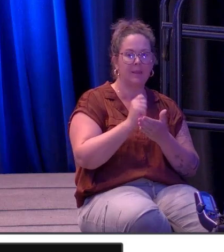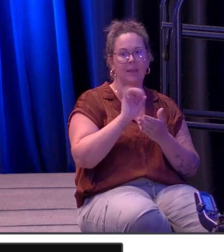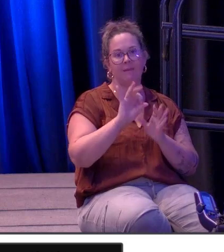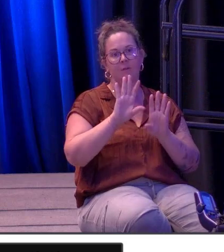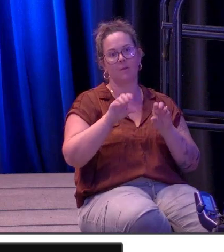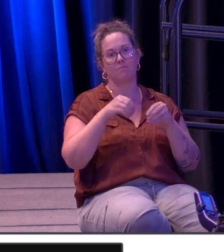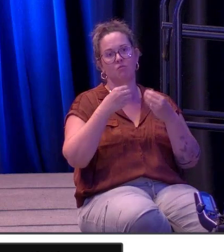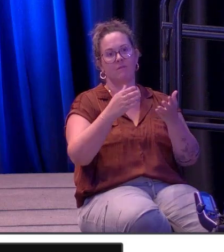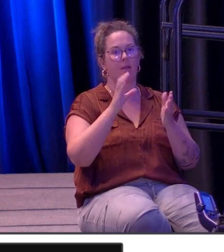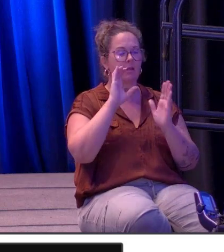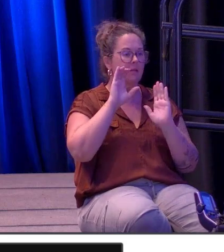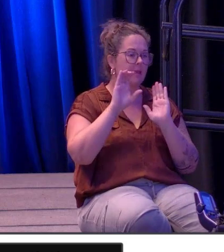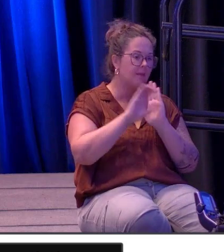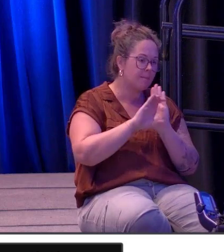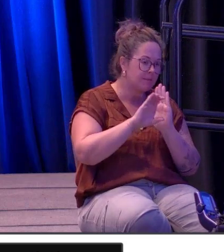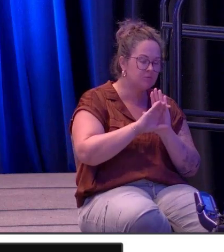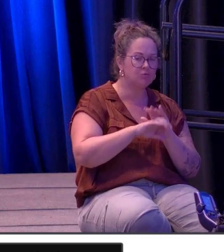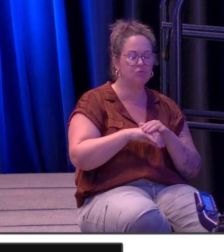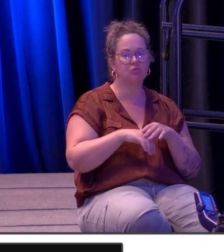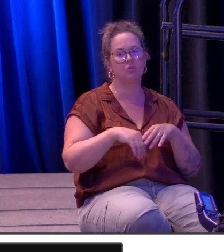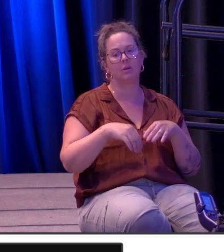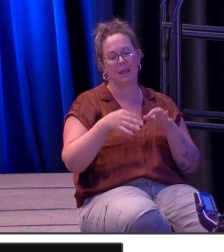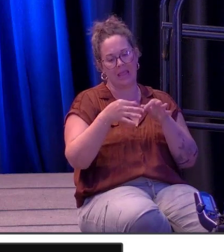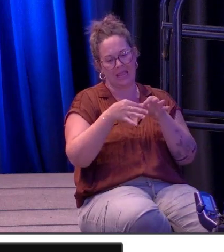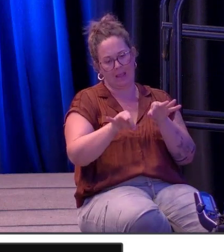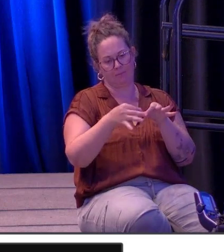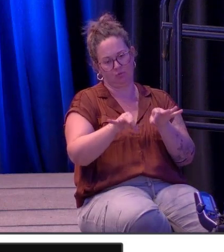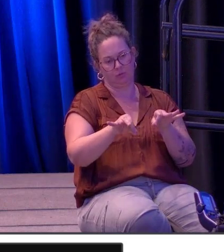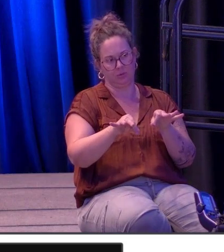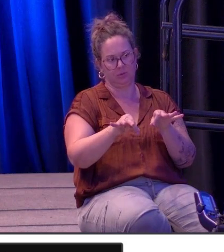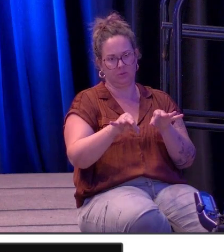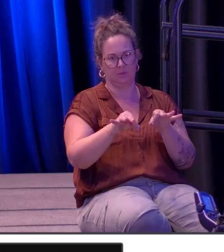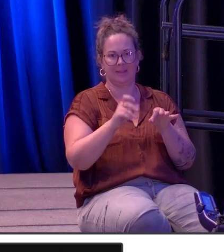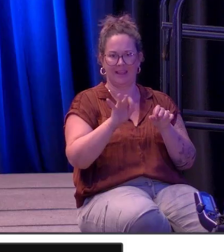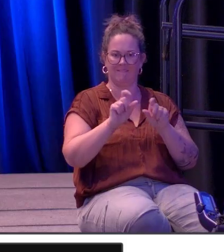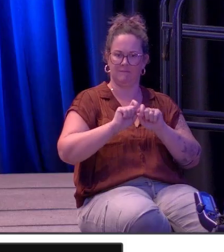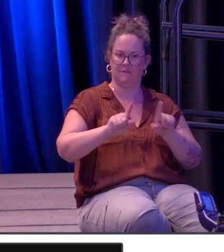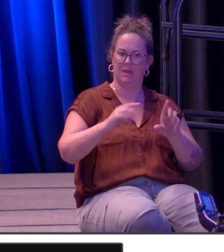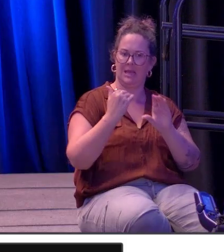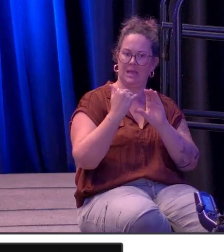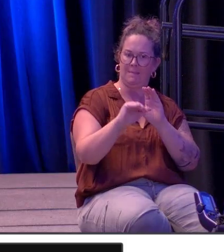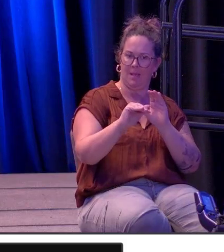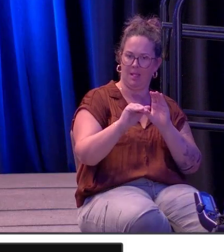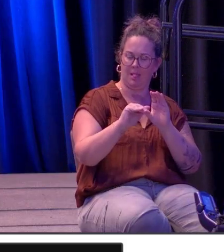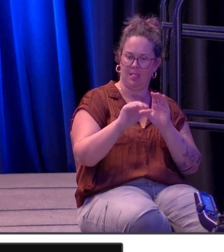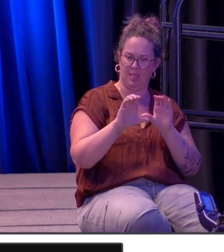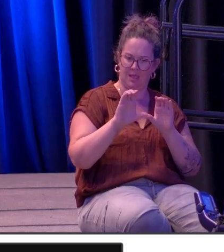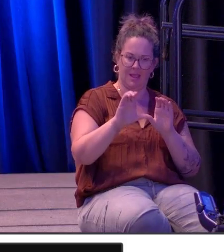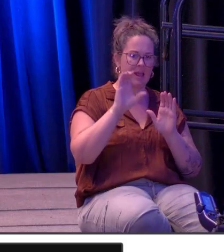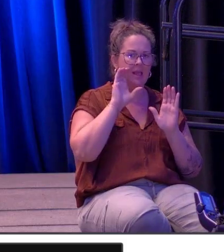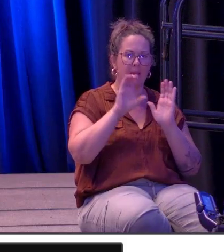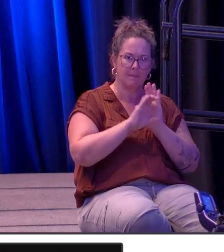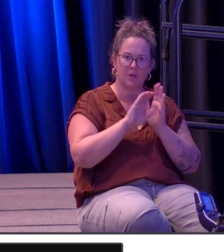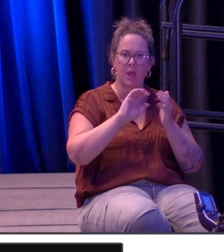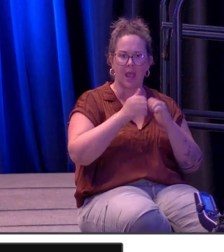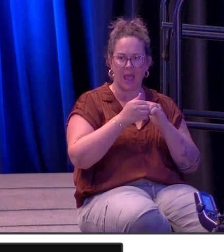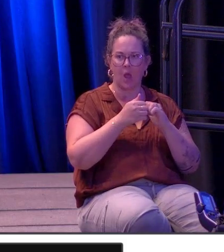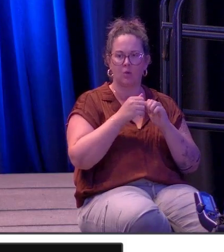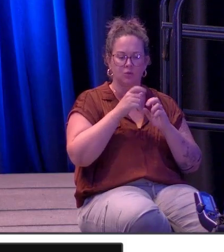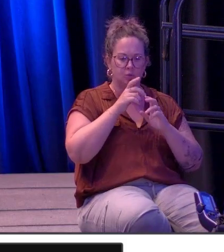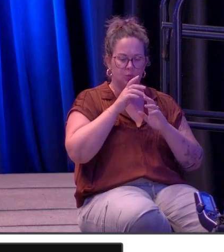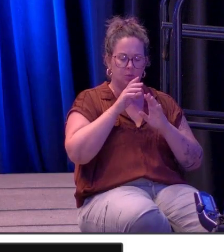that within emails can be described with the text-to-speech and or